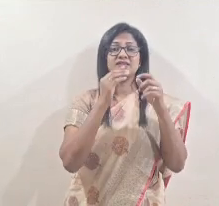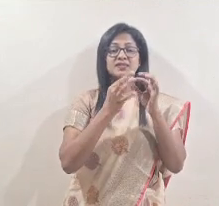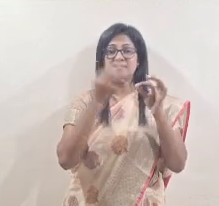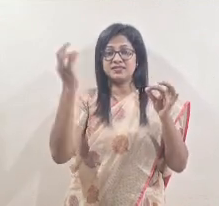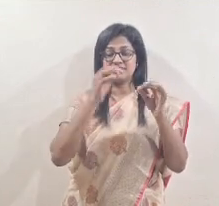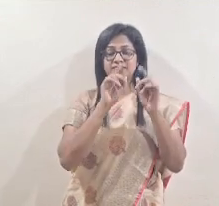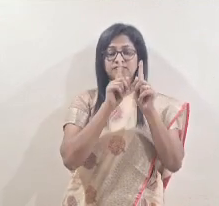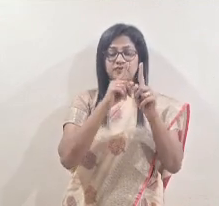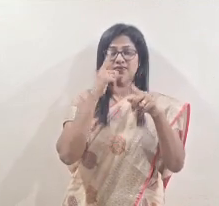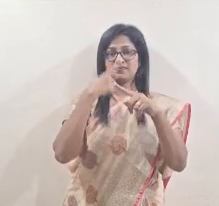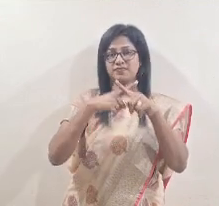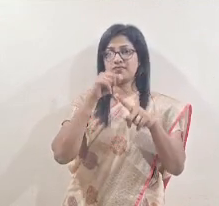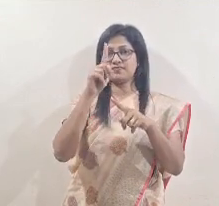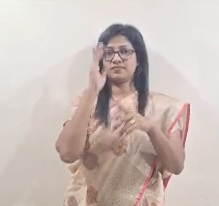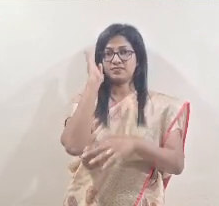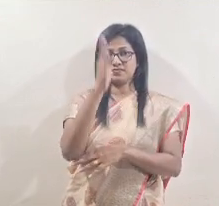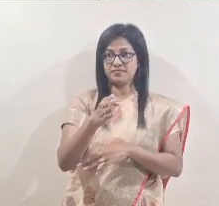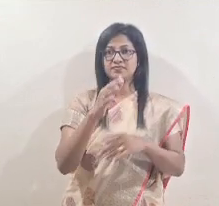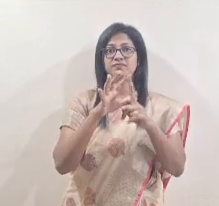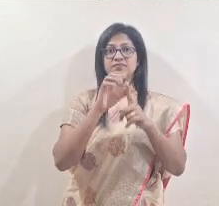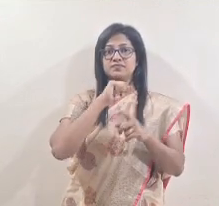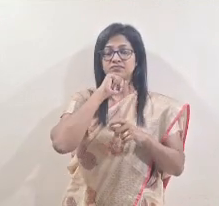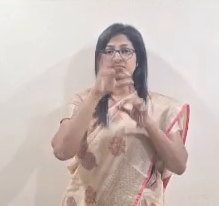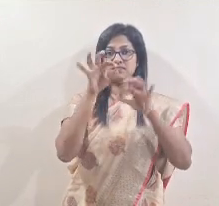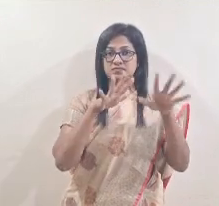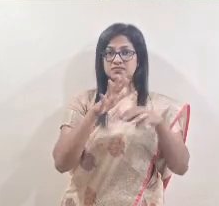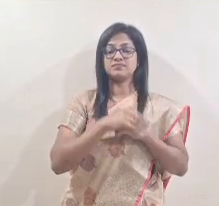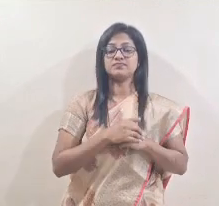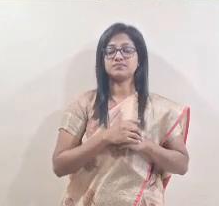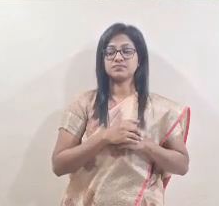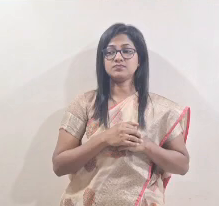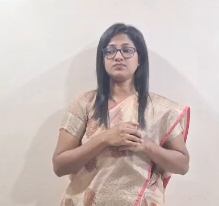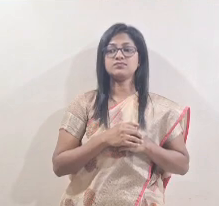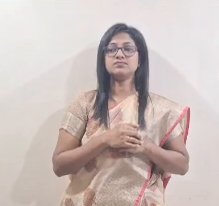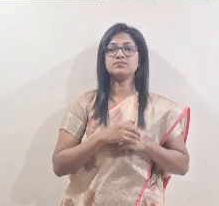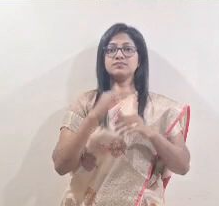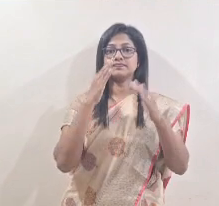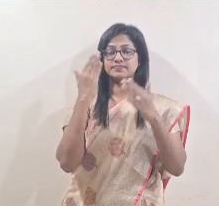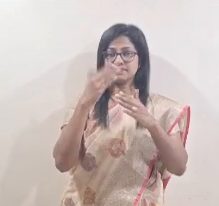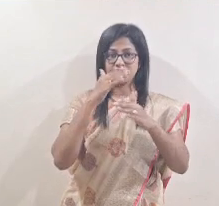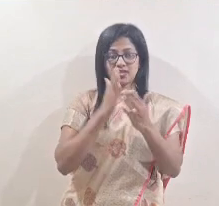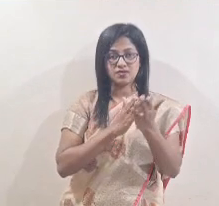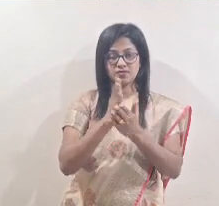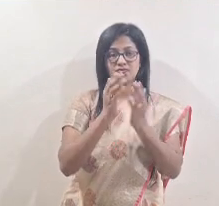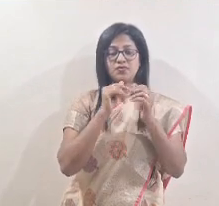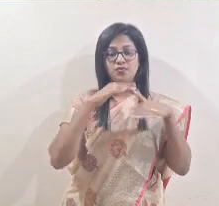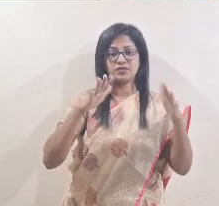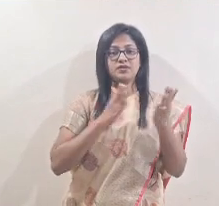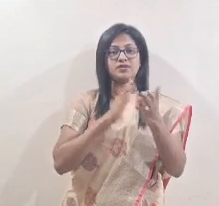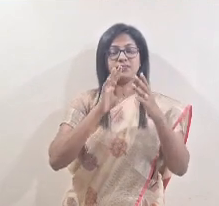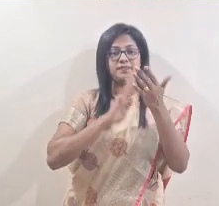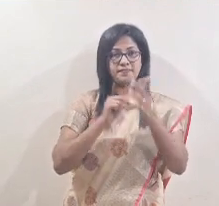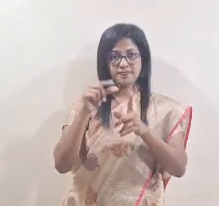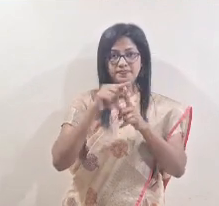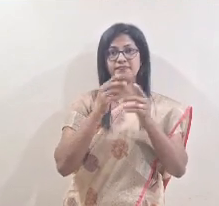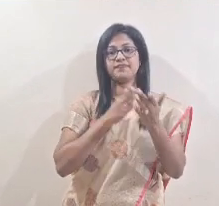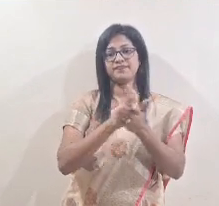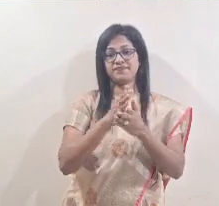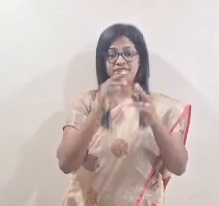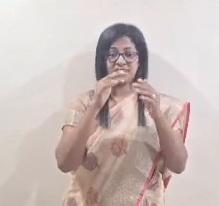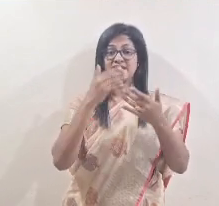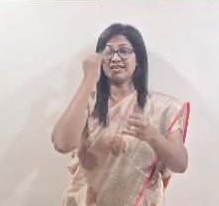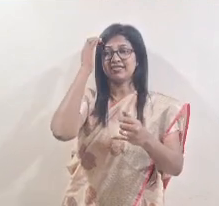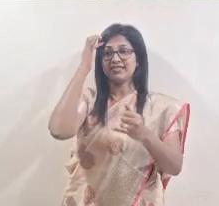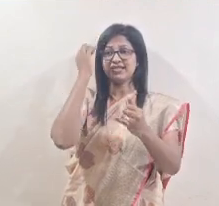kilometer for Delhi city, and heavy metals emission was estimated using bottom-up approach. And the contribution of this study